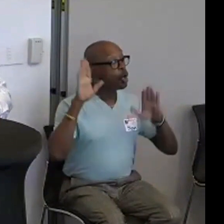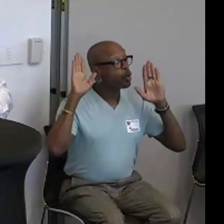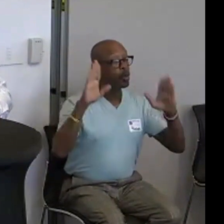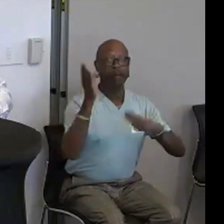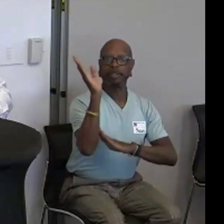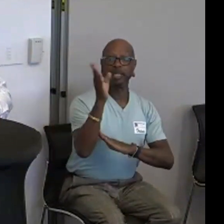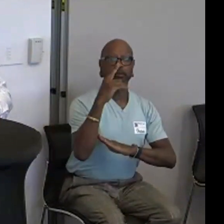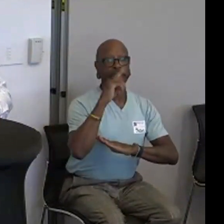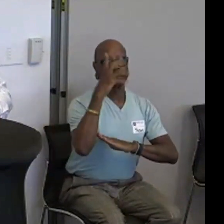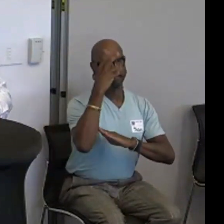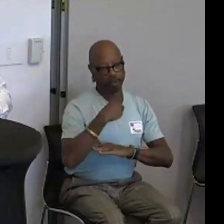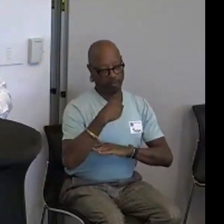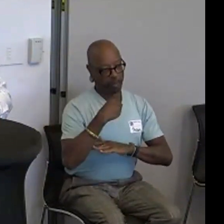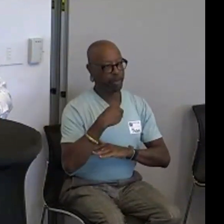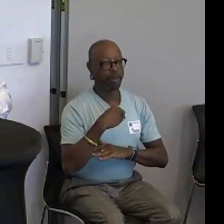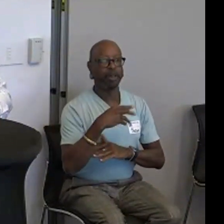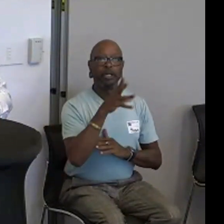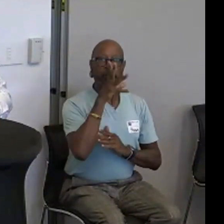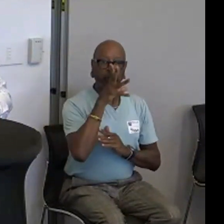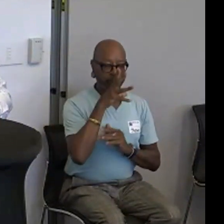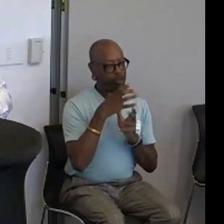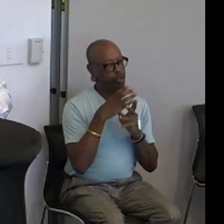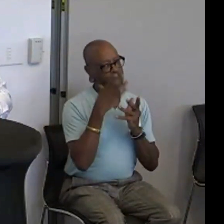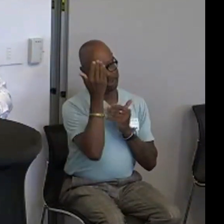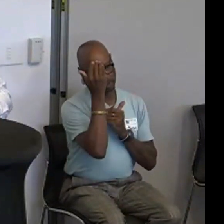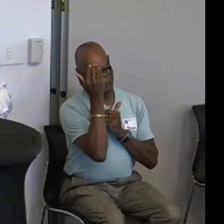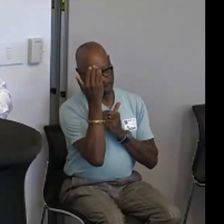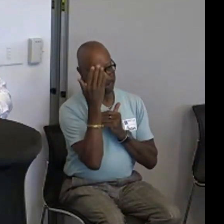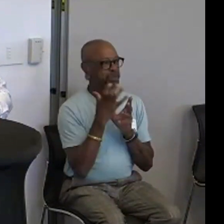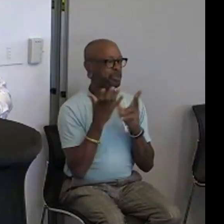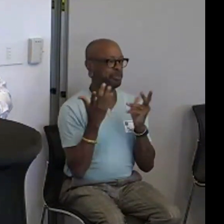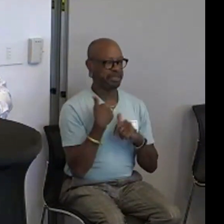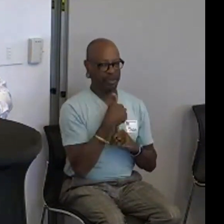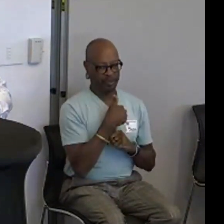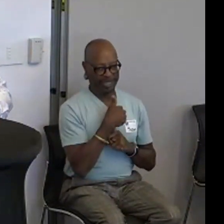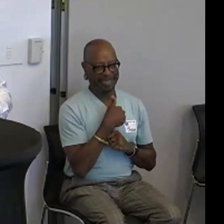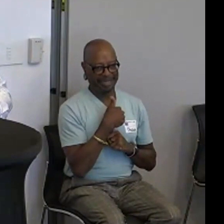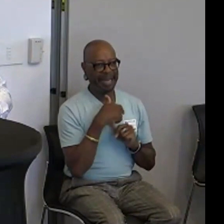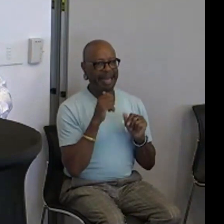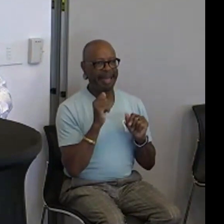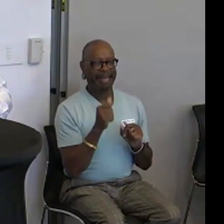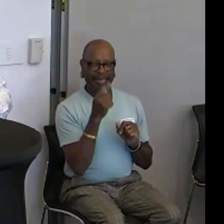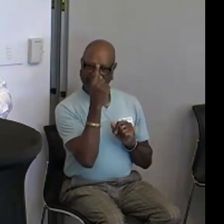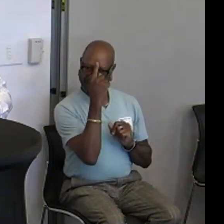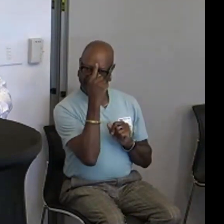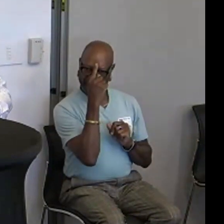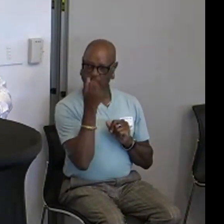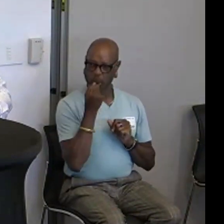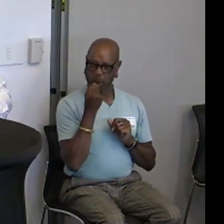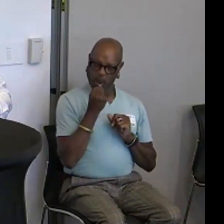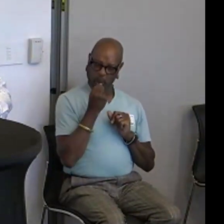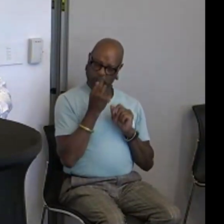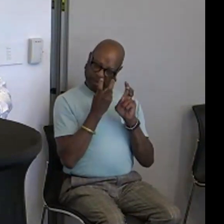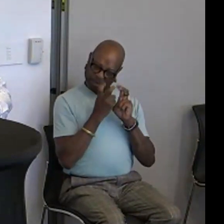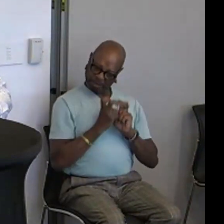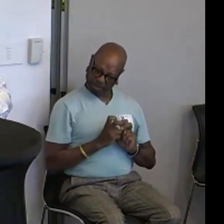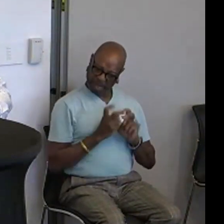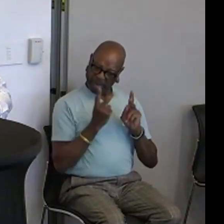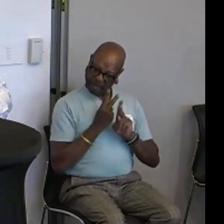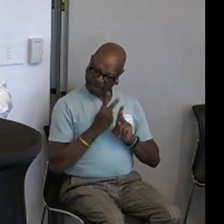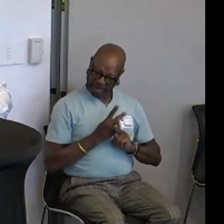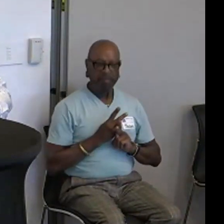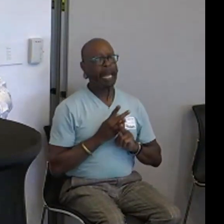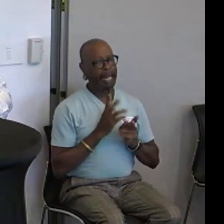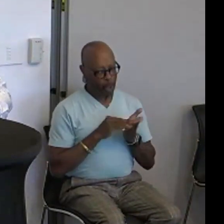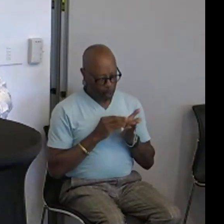Really beautiful talks. So much knowledge and so much that we can think through and learn. My question